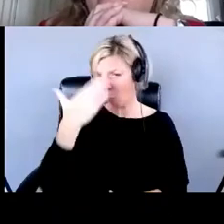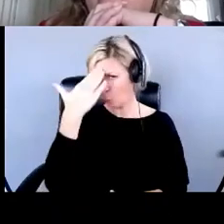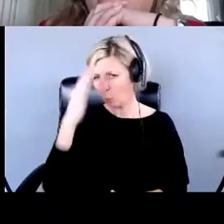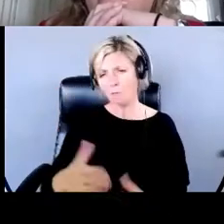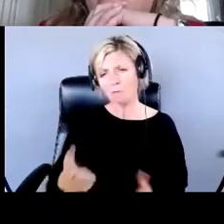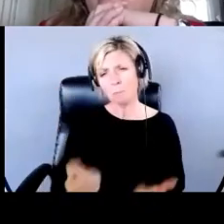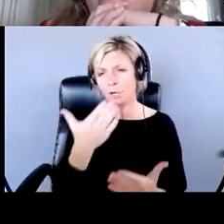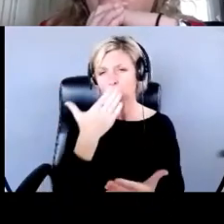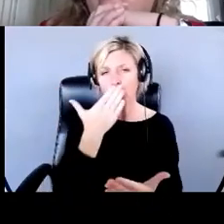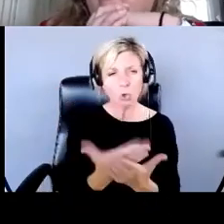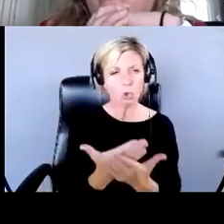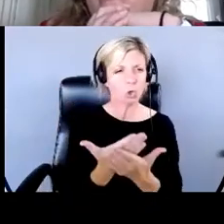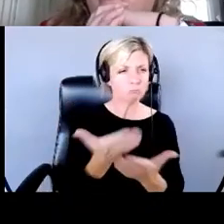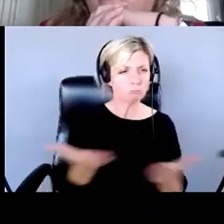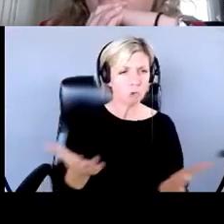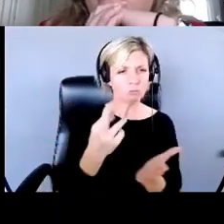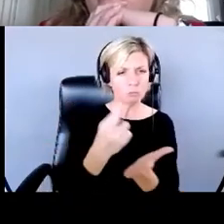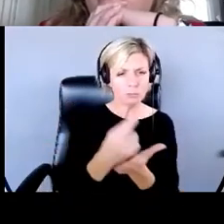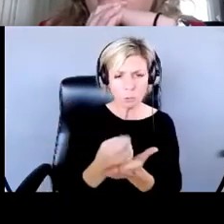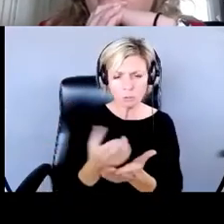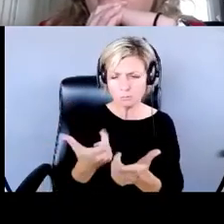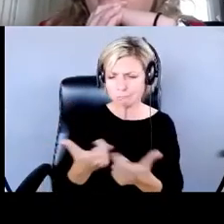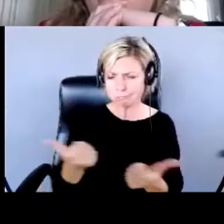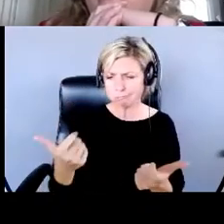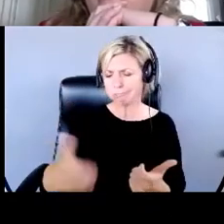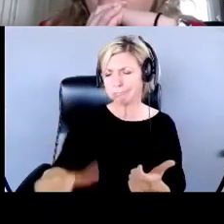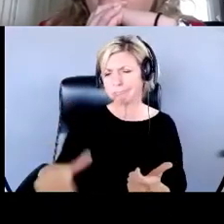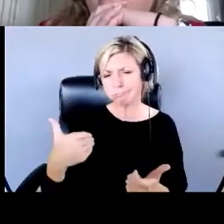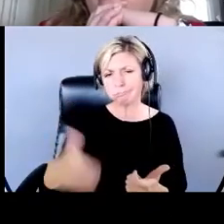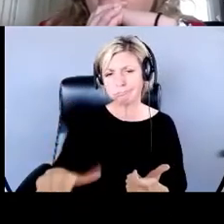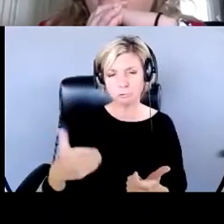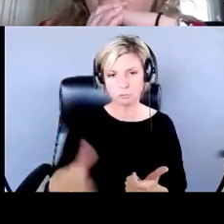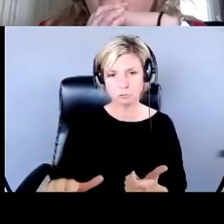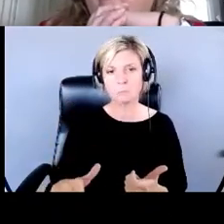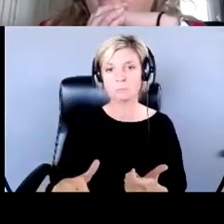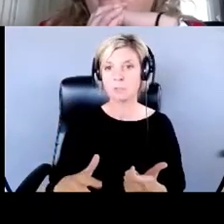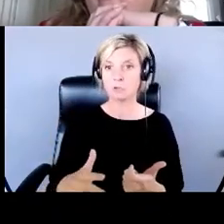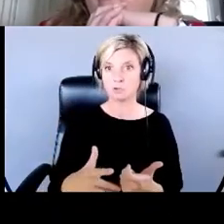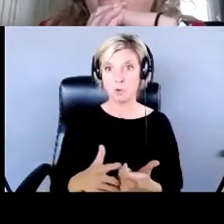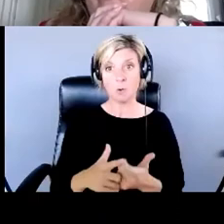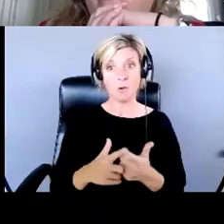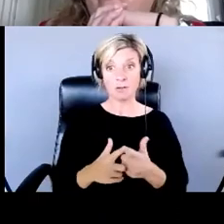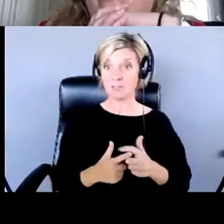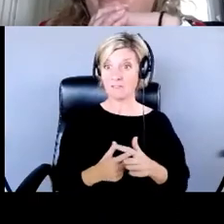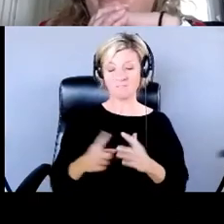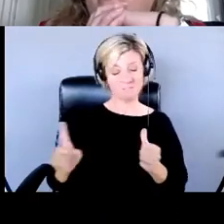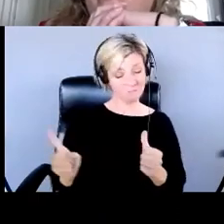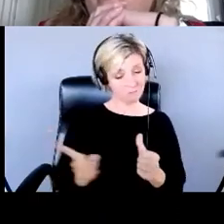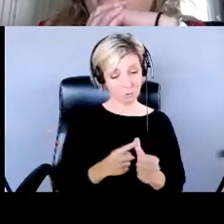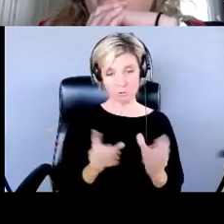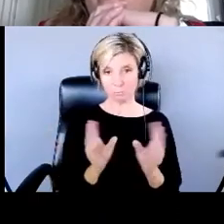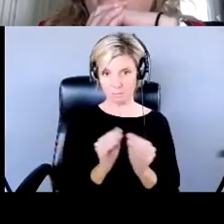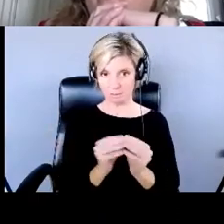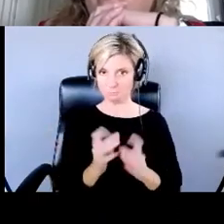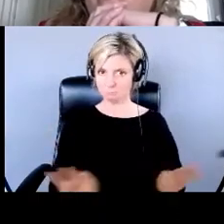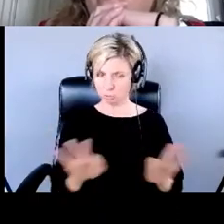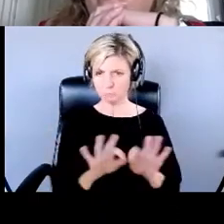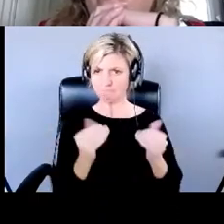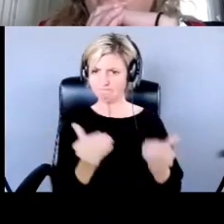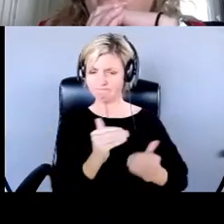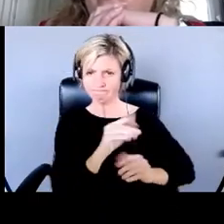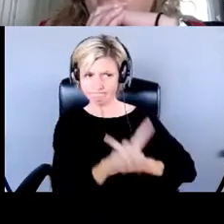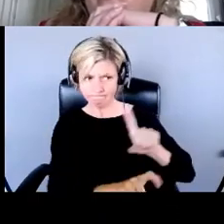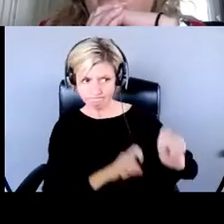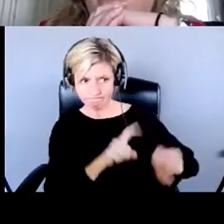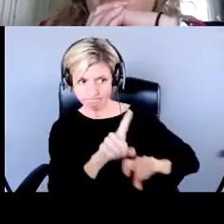know, wonderful questions people can ask from the very beginning that are comfortable, that are safe, and that aren't putting people in